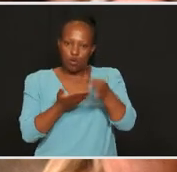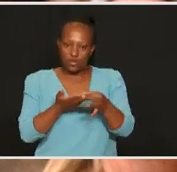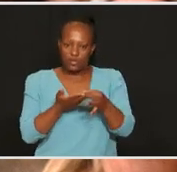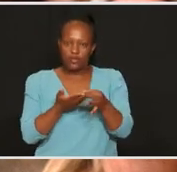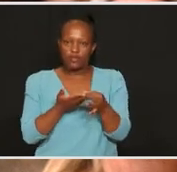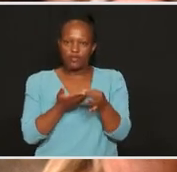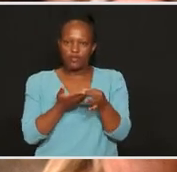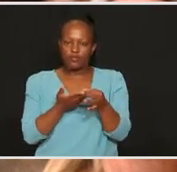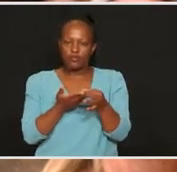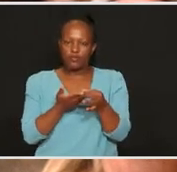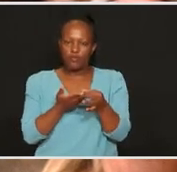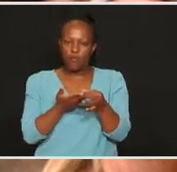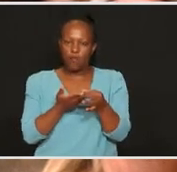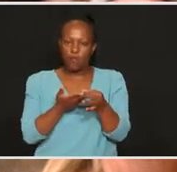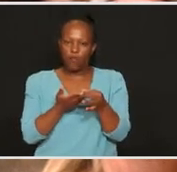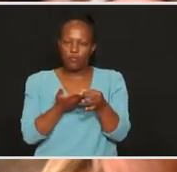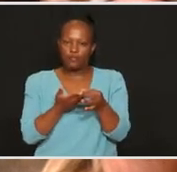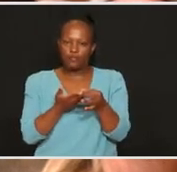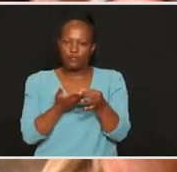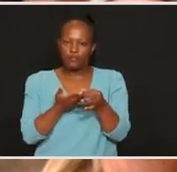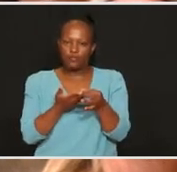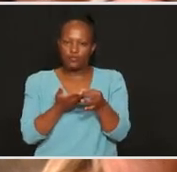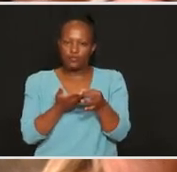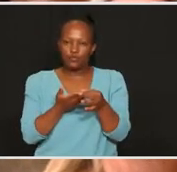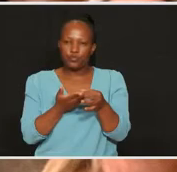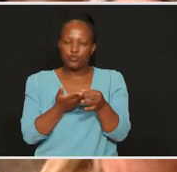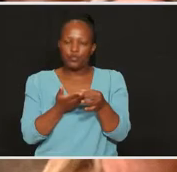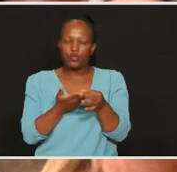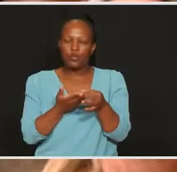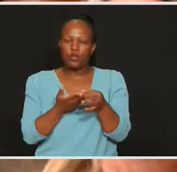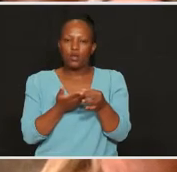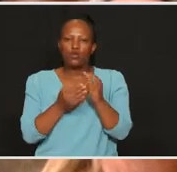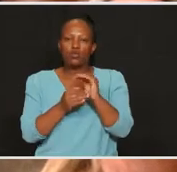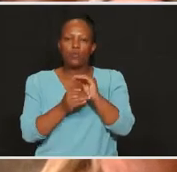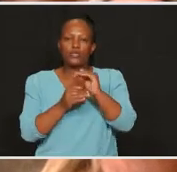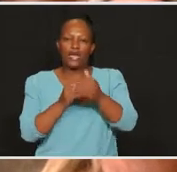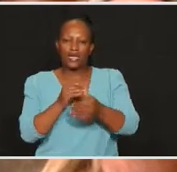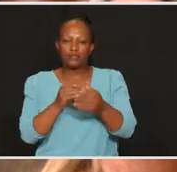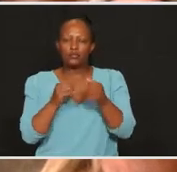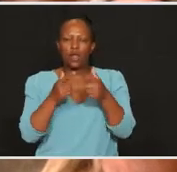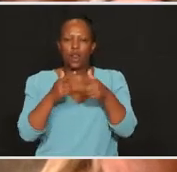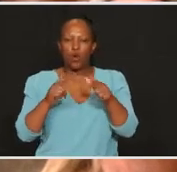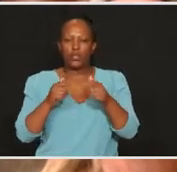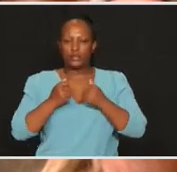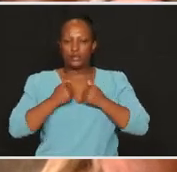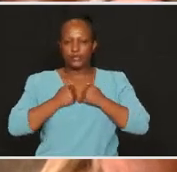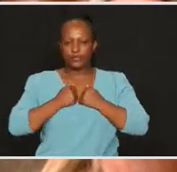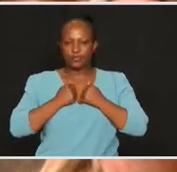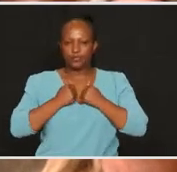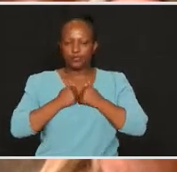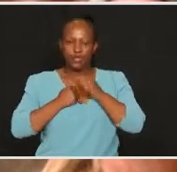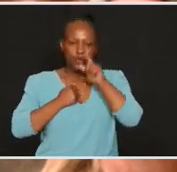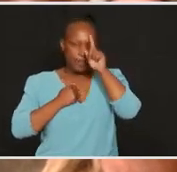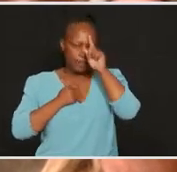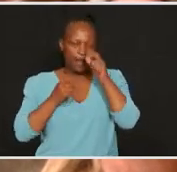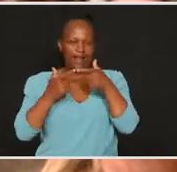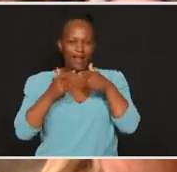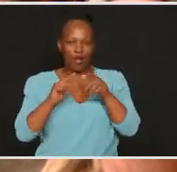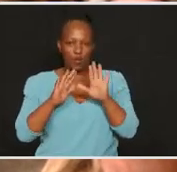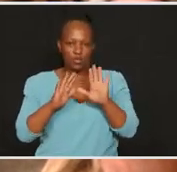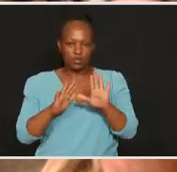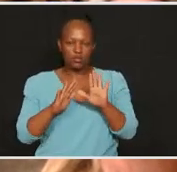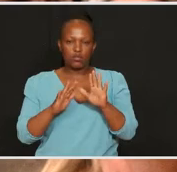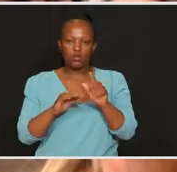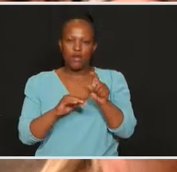in our black indigenous languages we need to make sure that black English language are